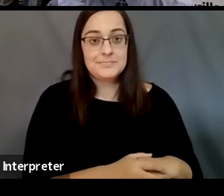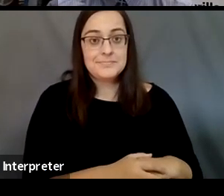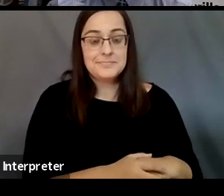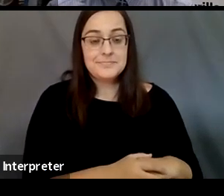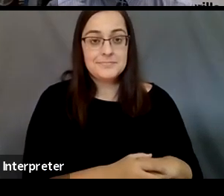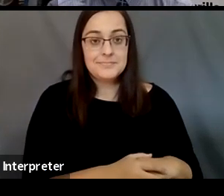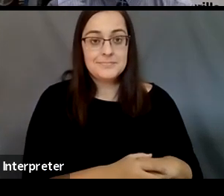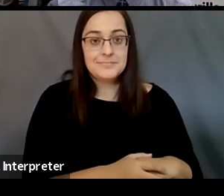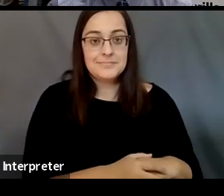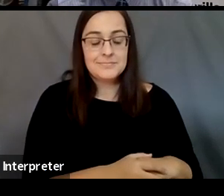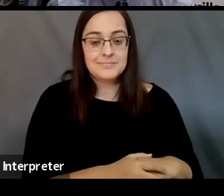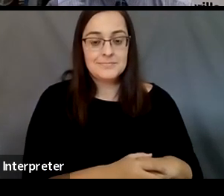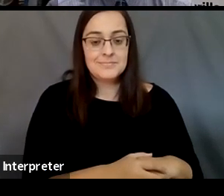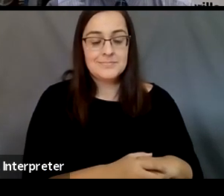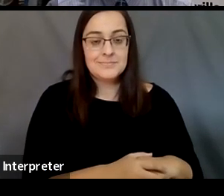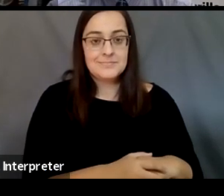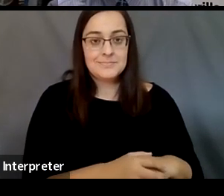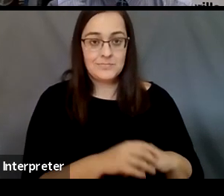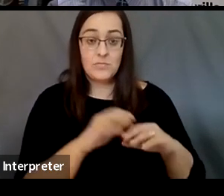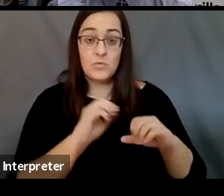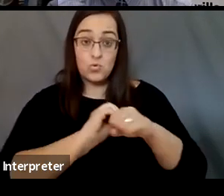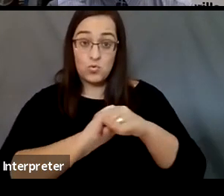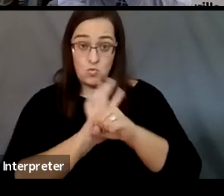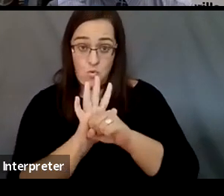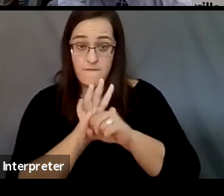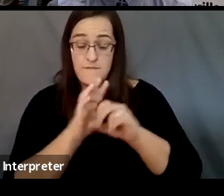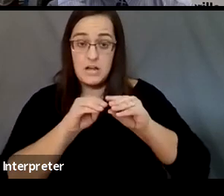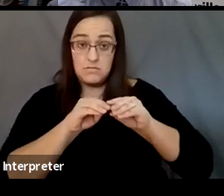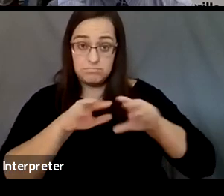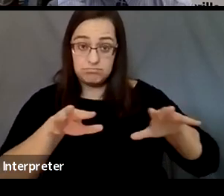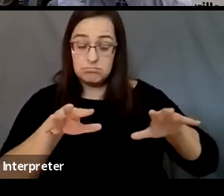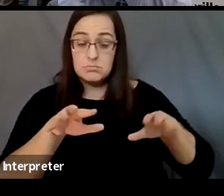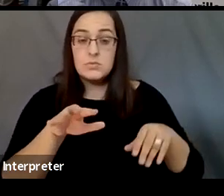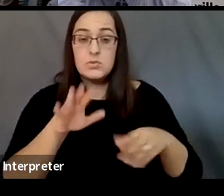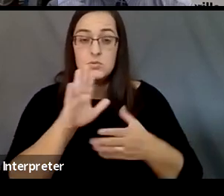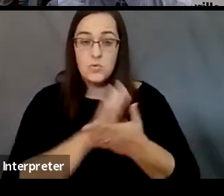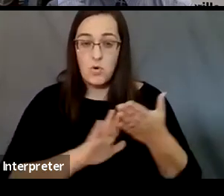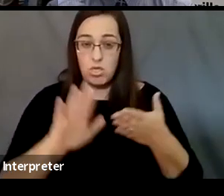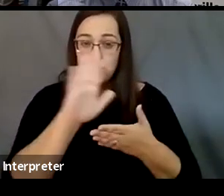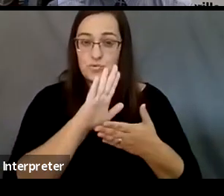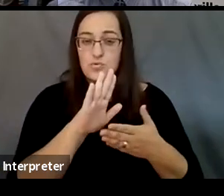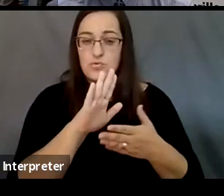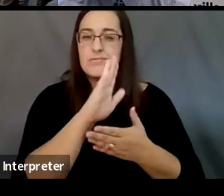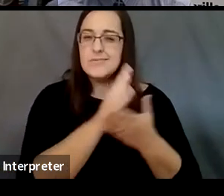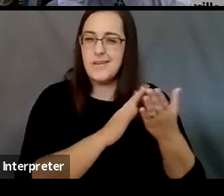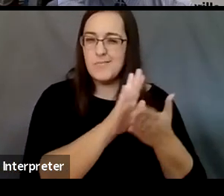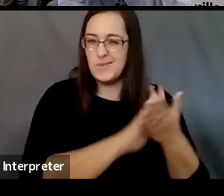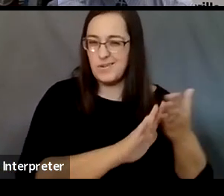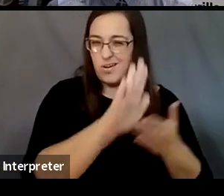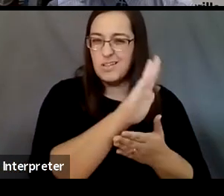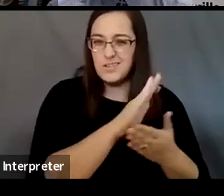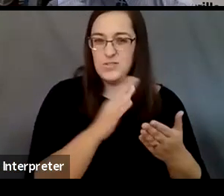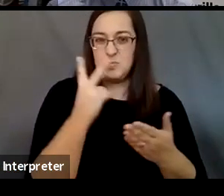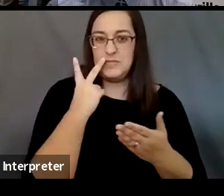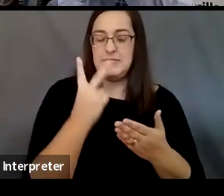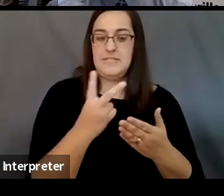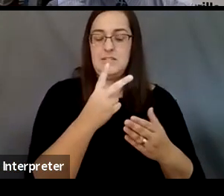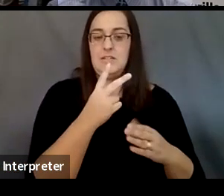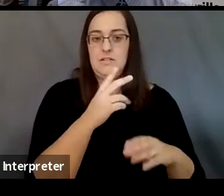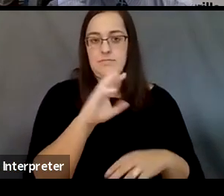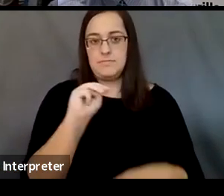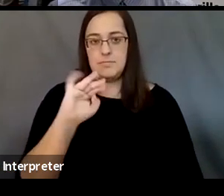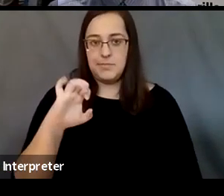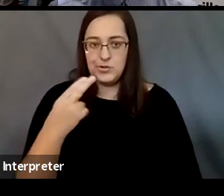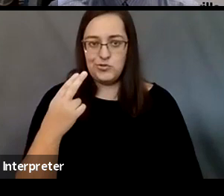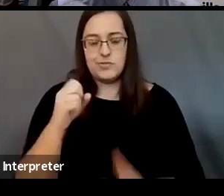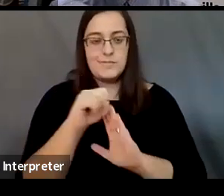with the COVID outbreak, certain colleges have been a major problem across the country. Michigan